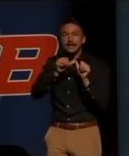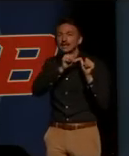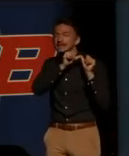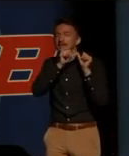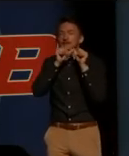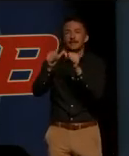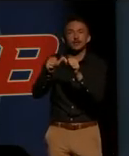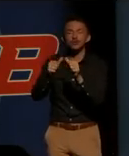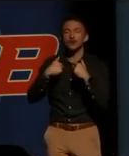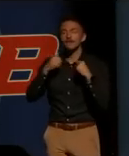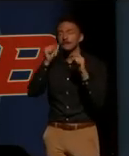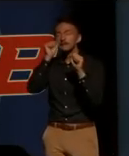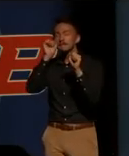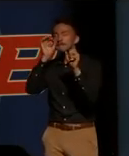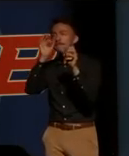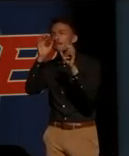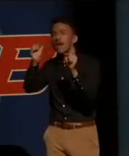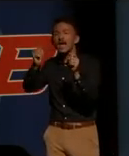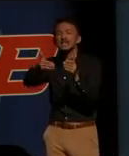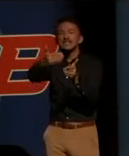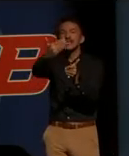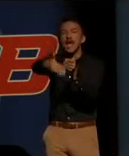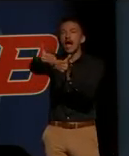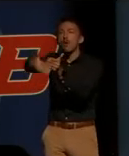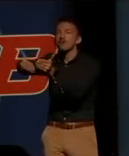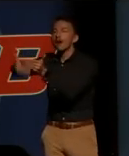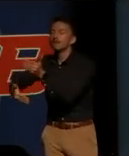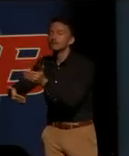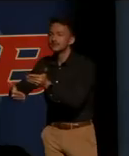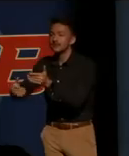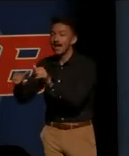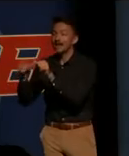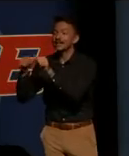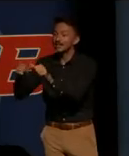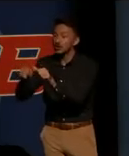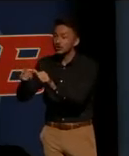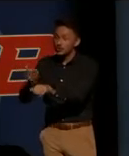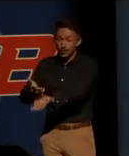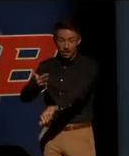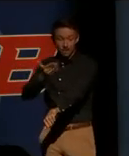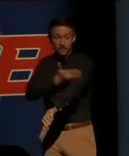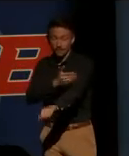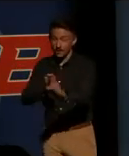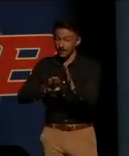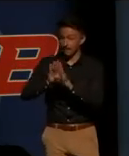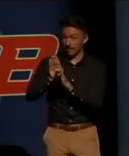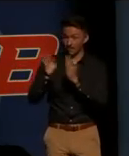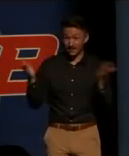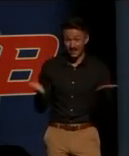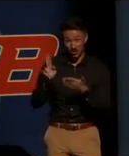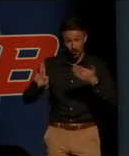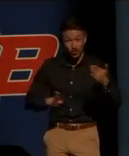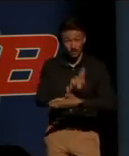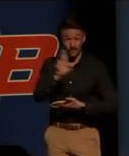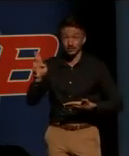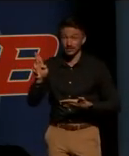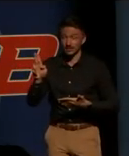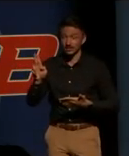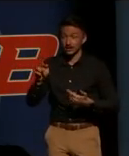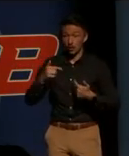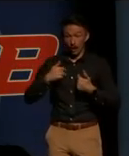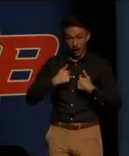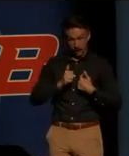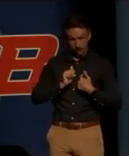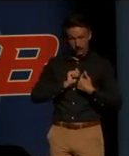extraordinary outcomes and continue to become better as a university. I commit